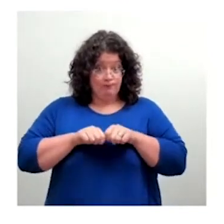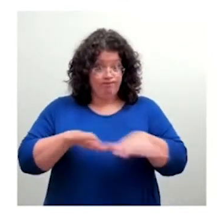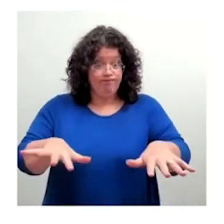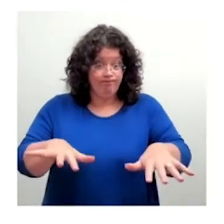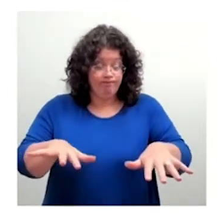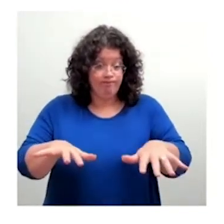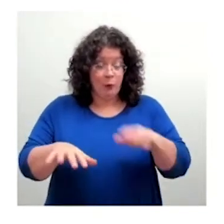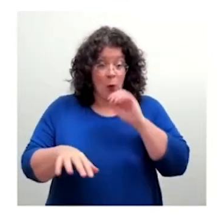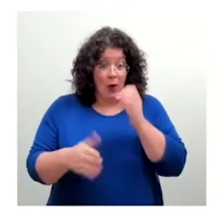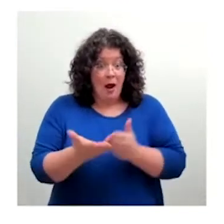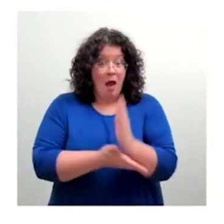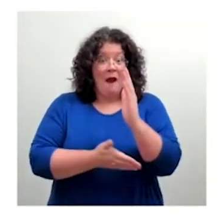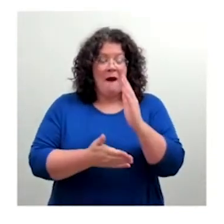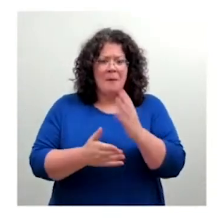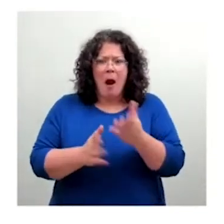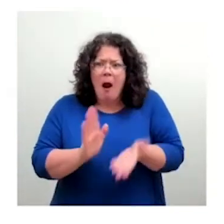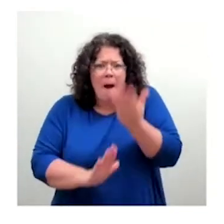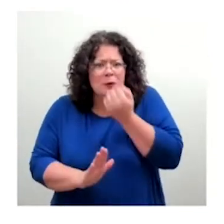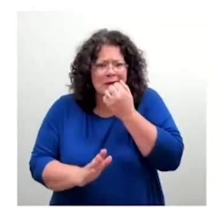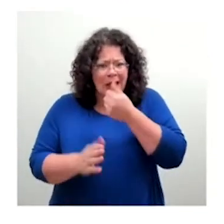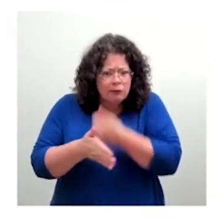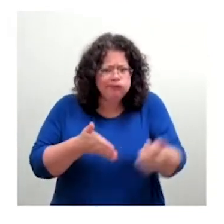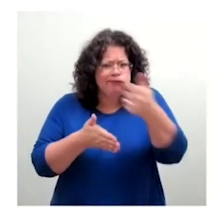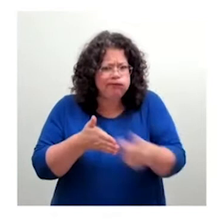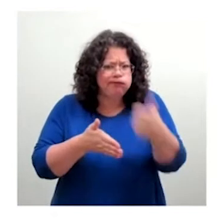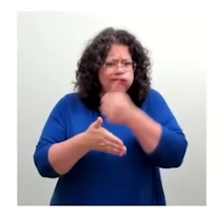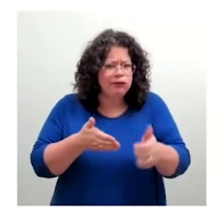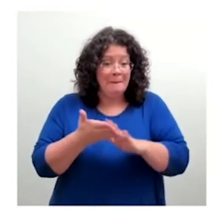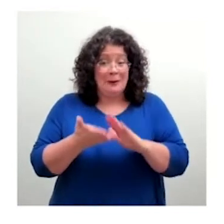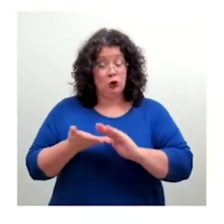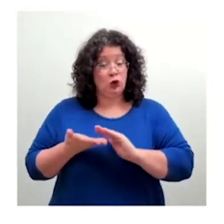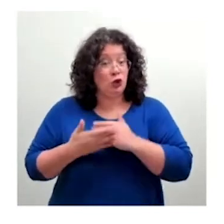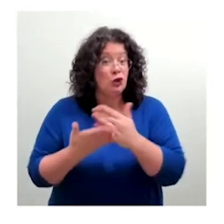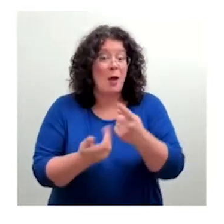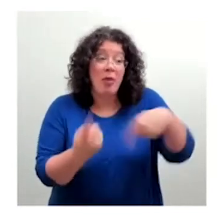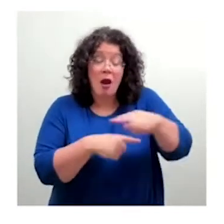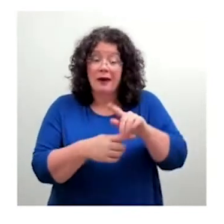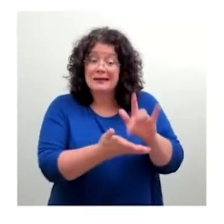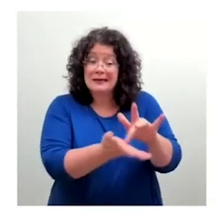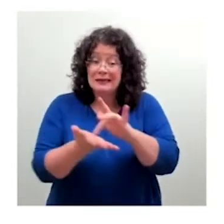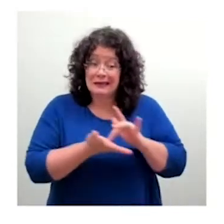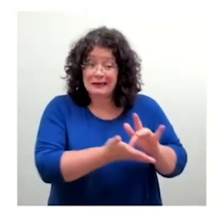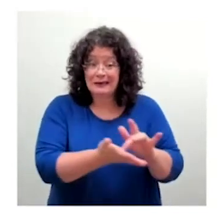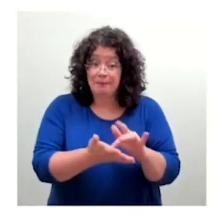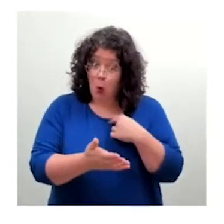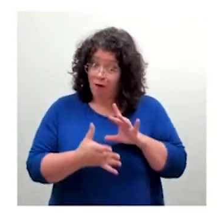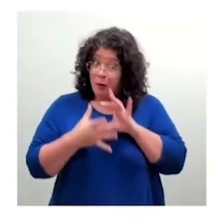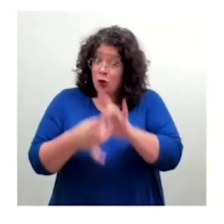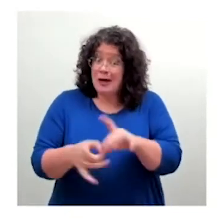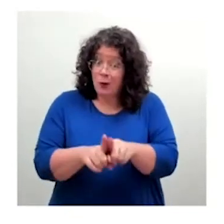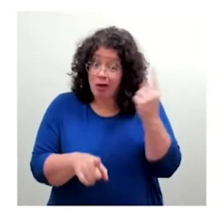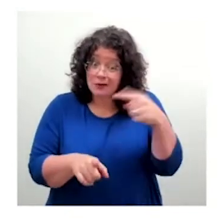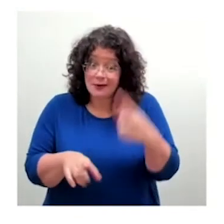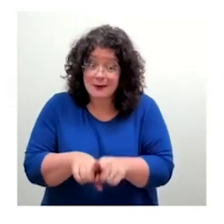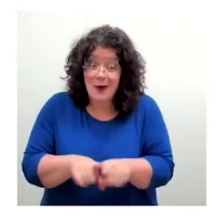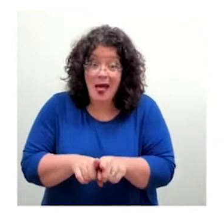they've been on these calls as well. And we're going to be expanding that network as we find more people throughout the United States and eventually an international